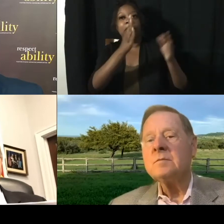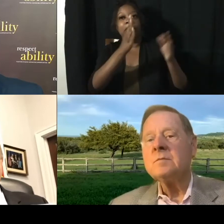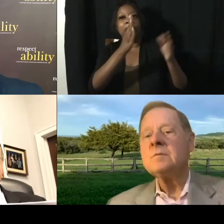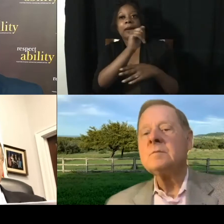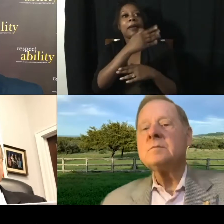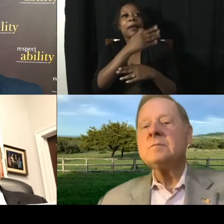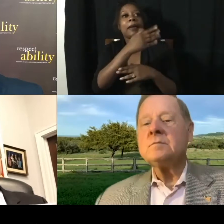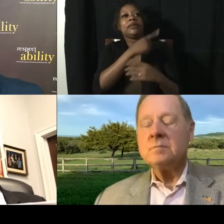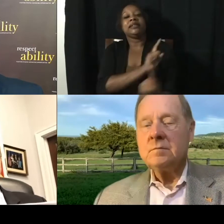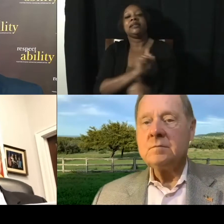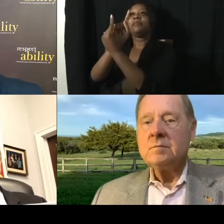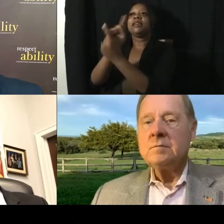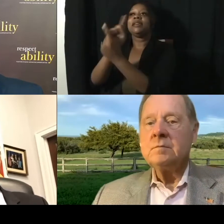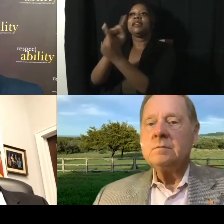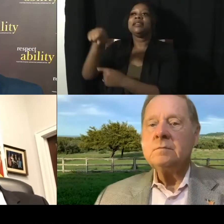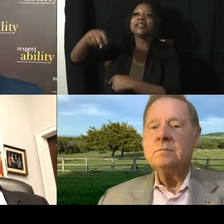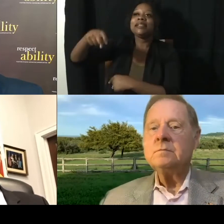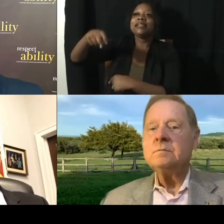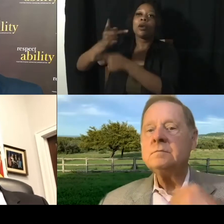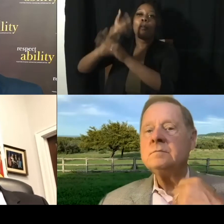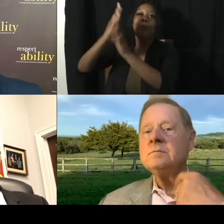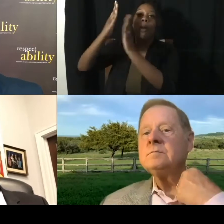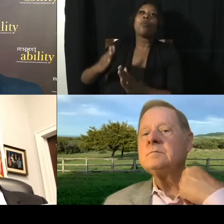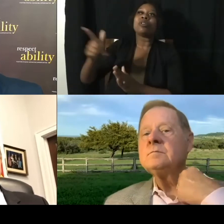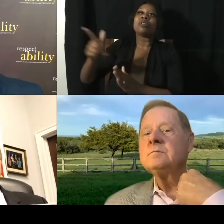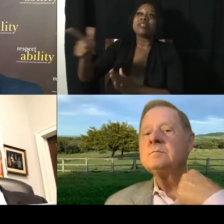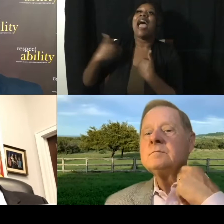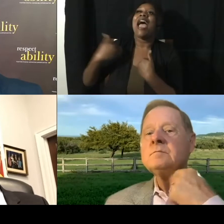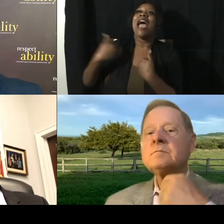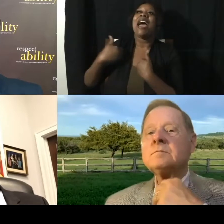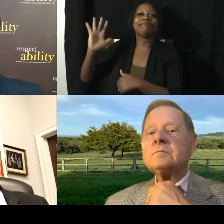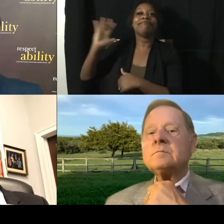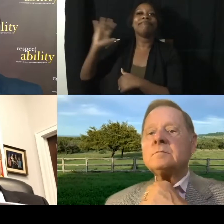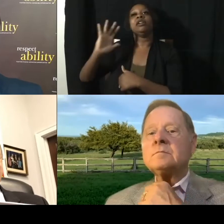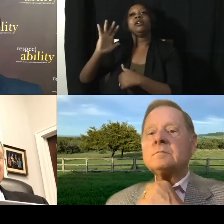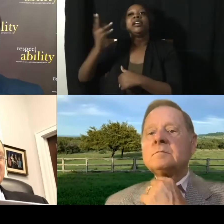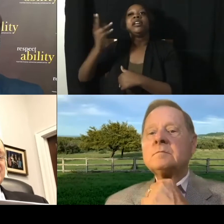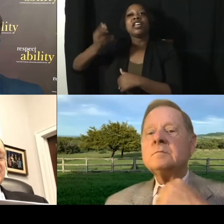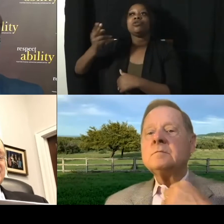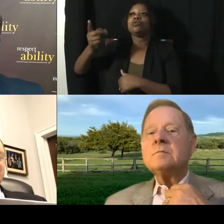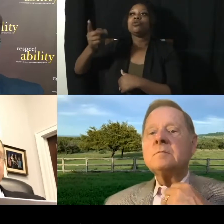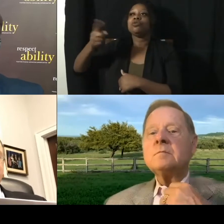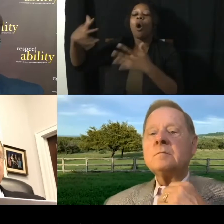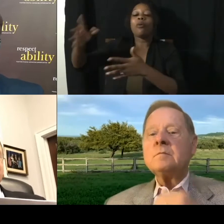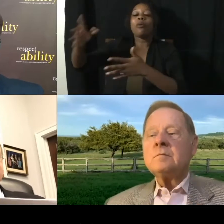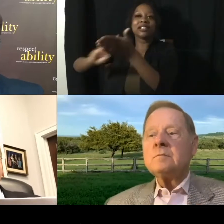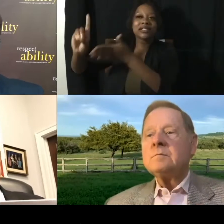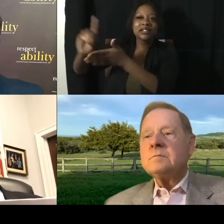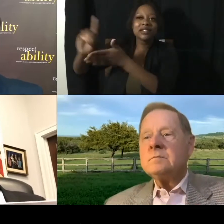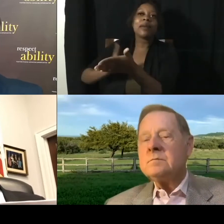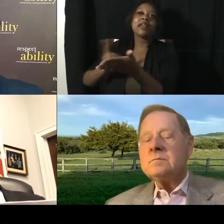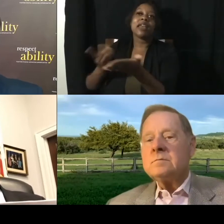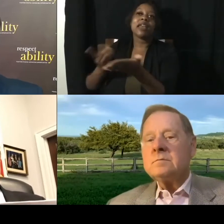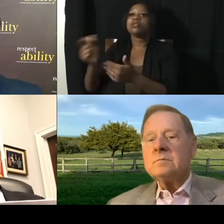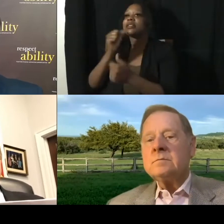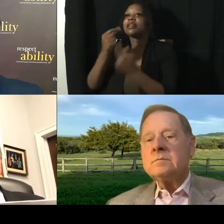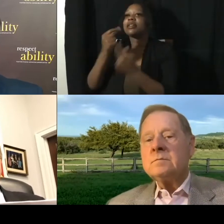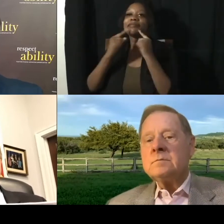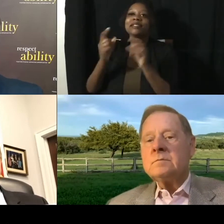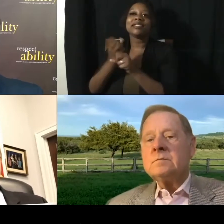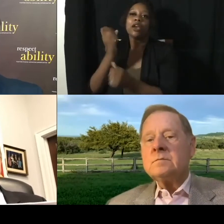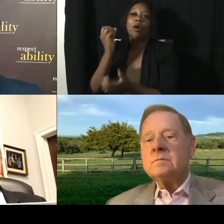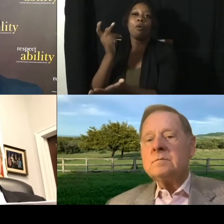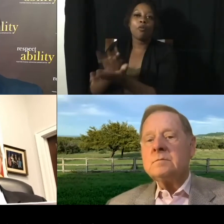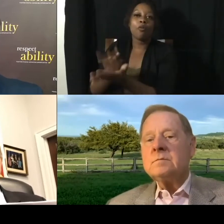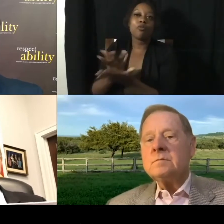been targets of discrimination and areas that have been subject to redlining. The law has existed, of course, for 43